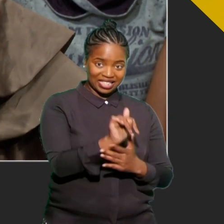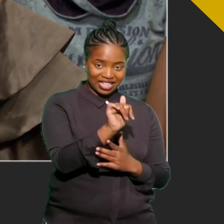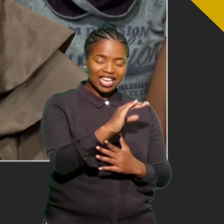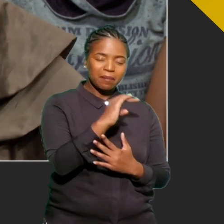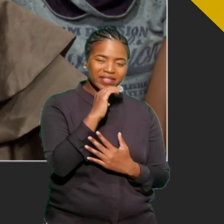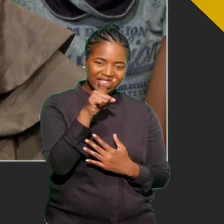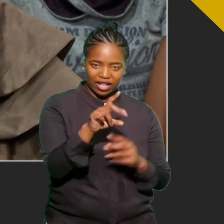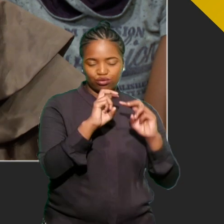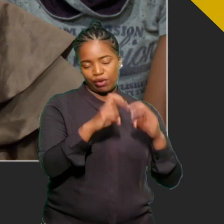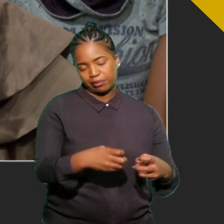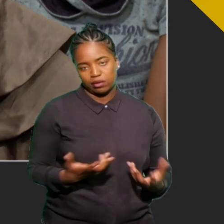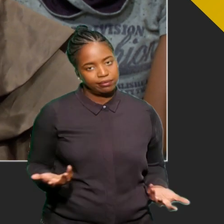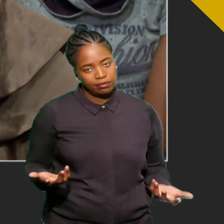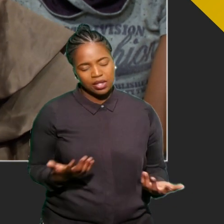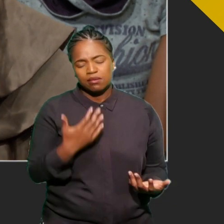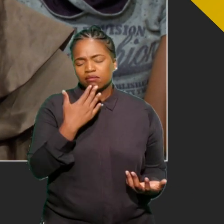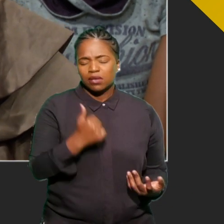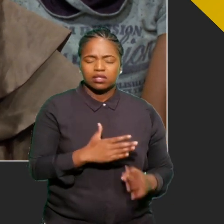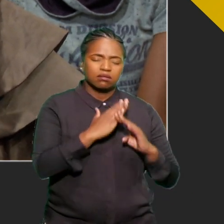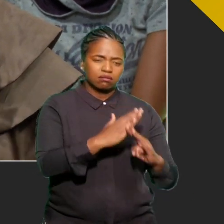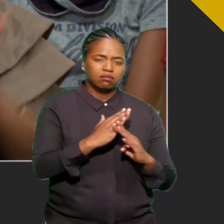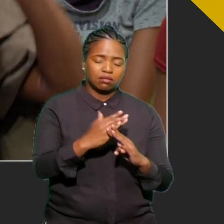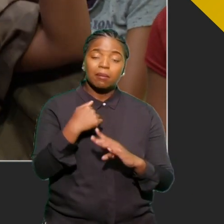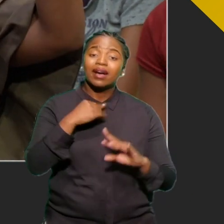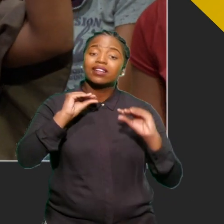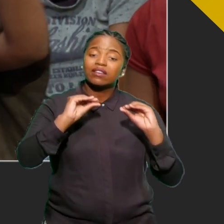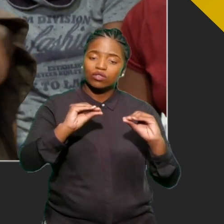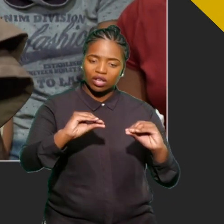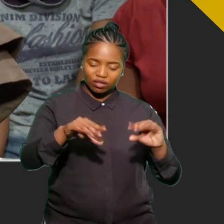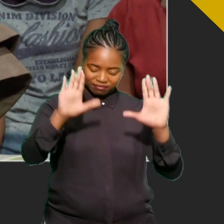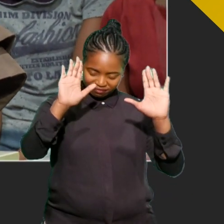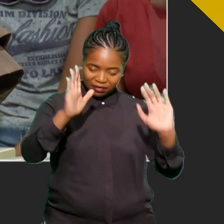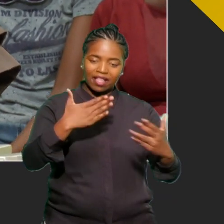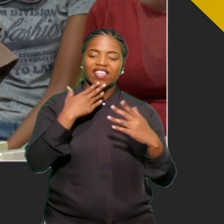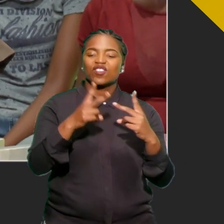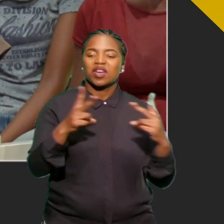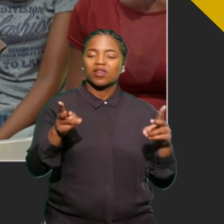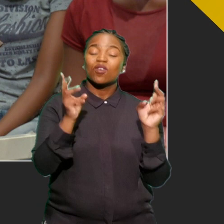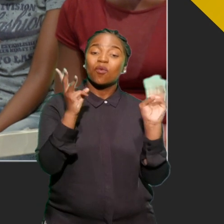let's try and fight against the unwanted pregnancies, but also the education element. Thank you very much, guys,